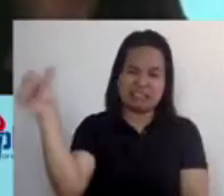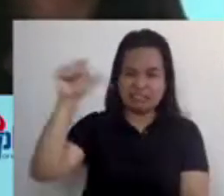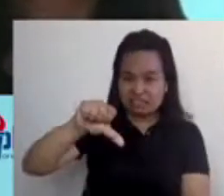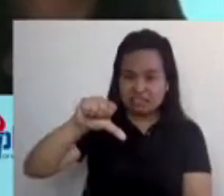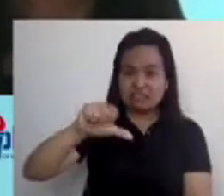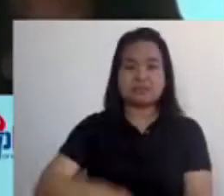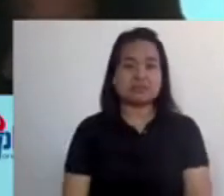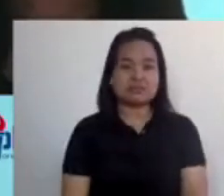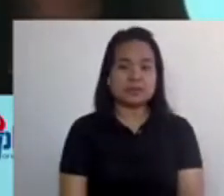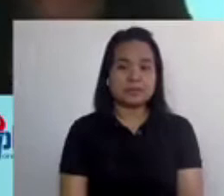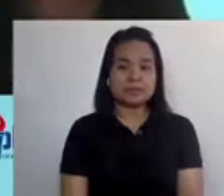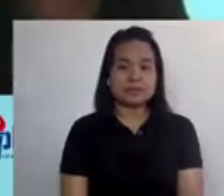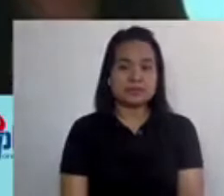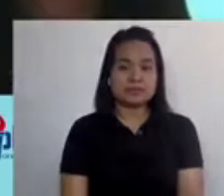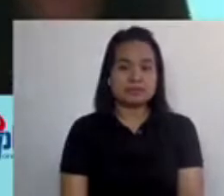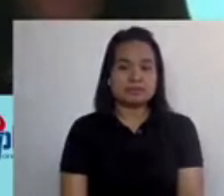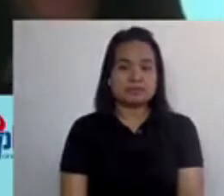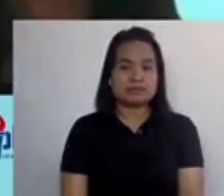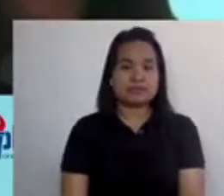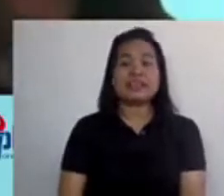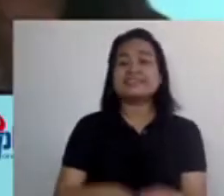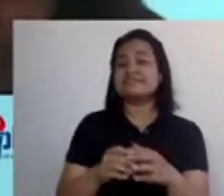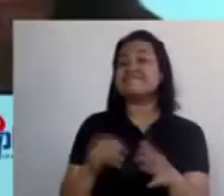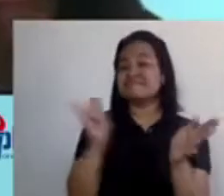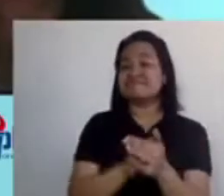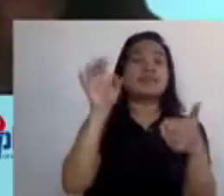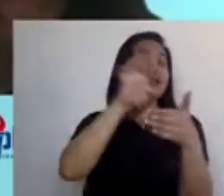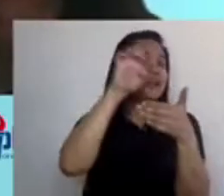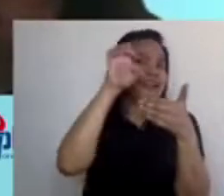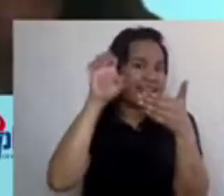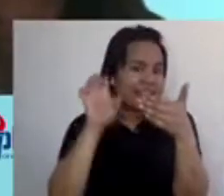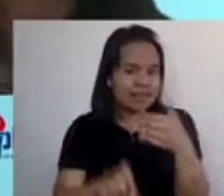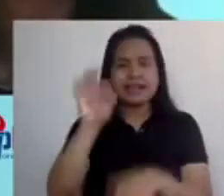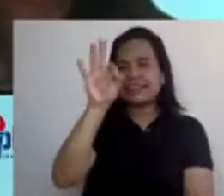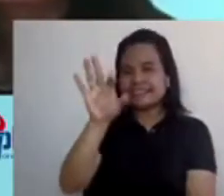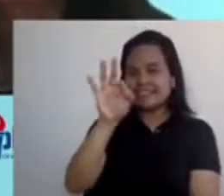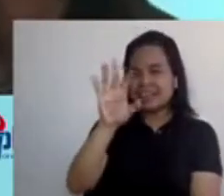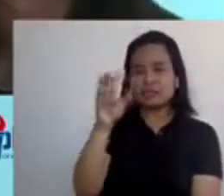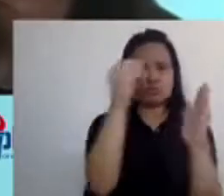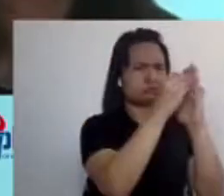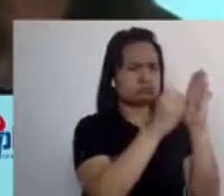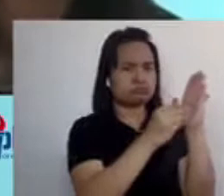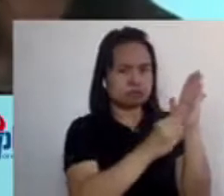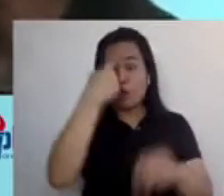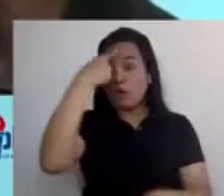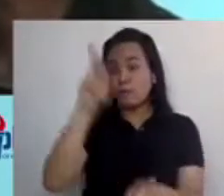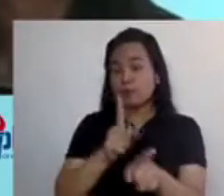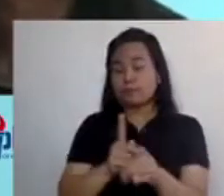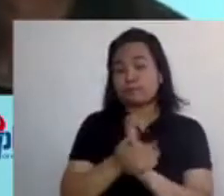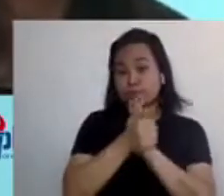Okay, so that ends our 19 indicators for the proficient teachers for full-time